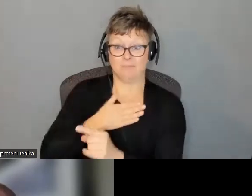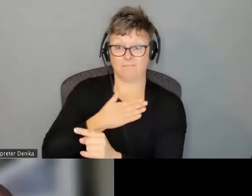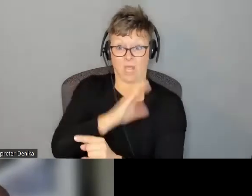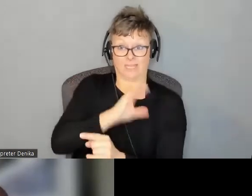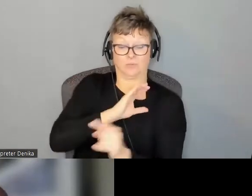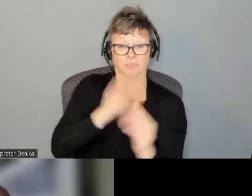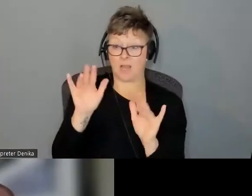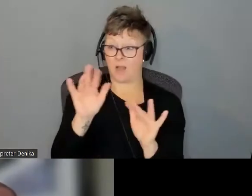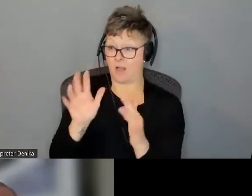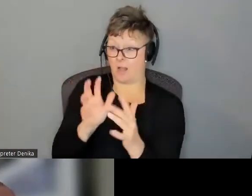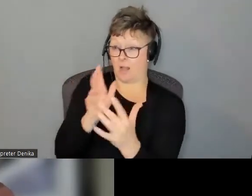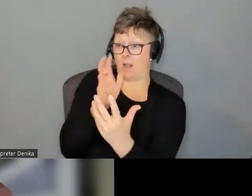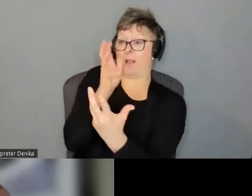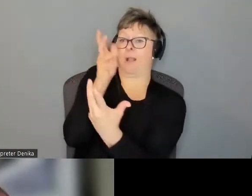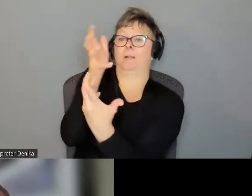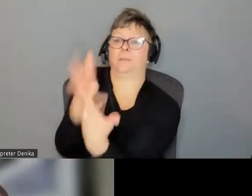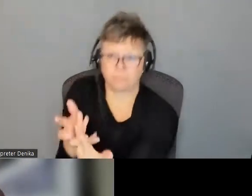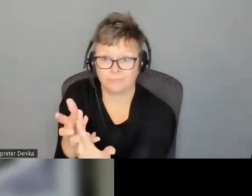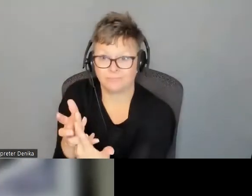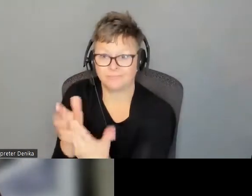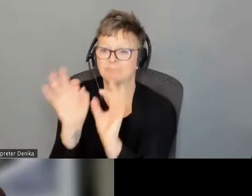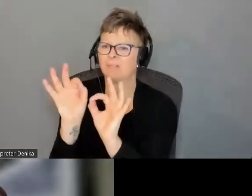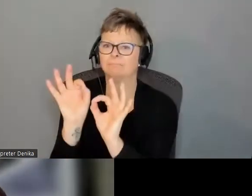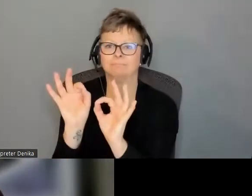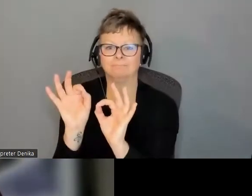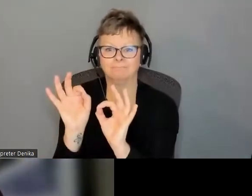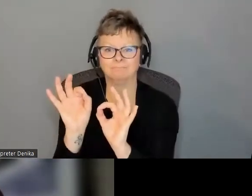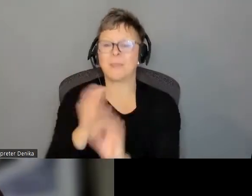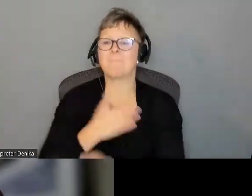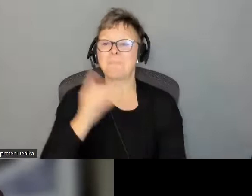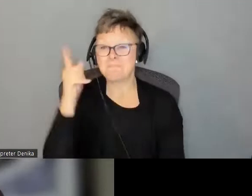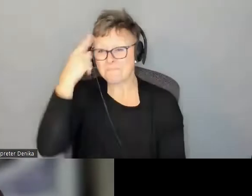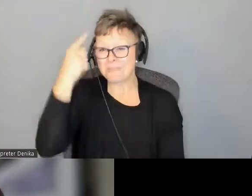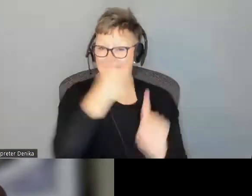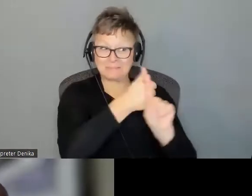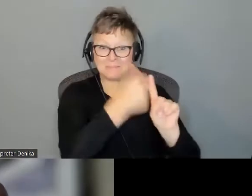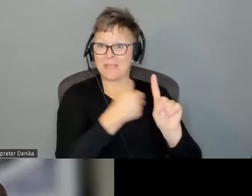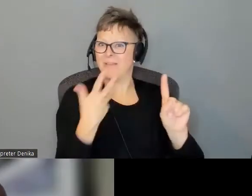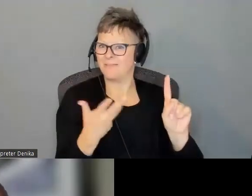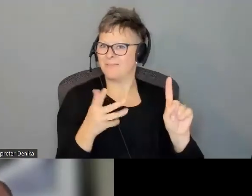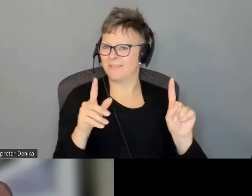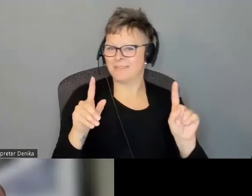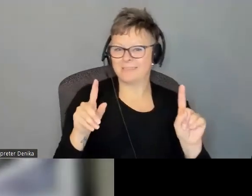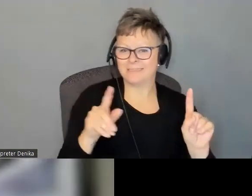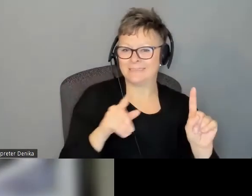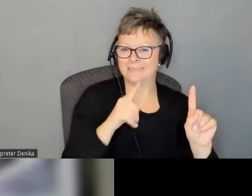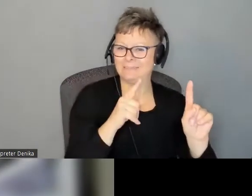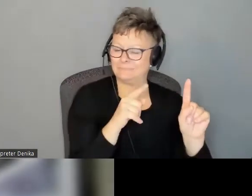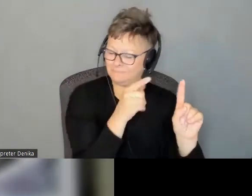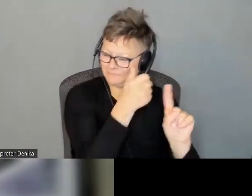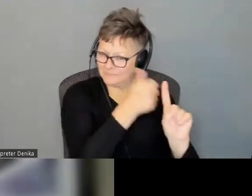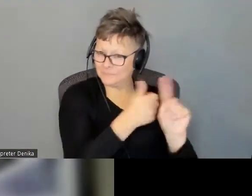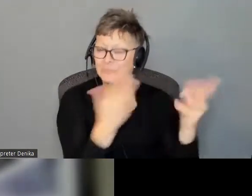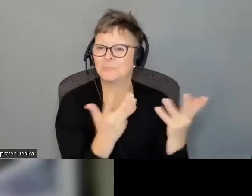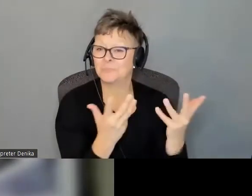better fit. And so one of my bosses, one of our traits of sociability is how much we talk. And so he